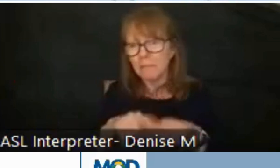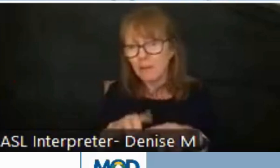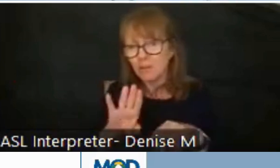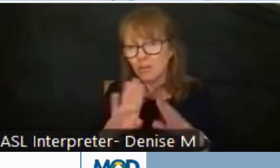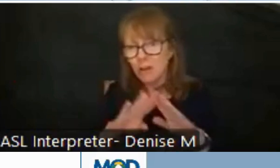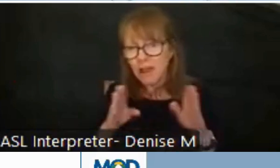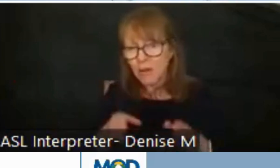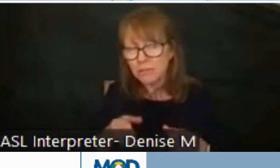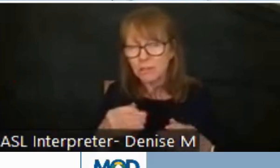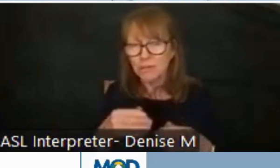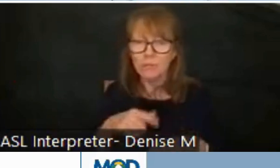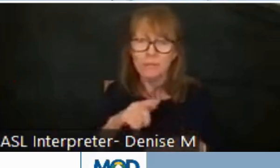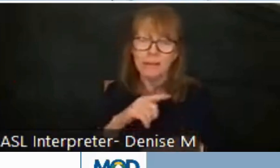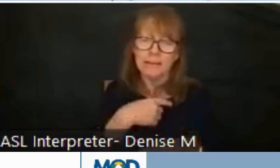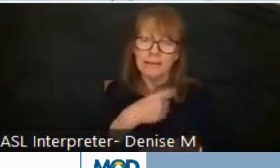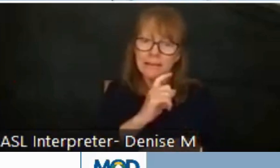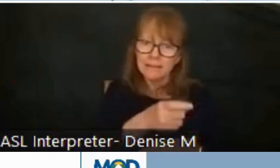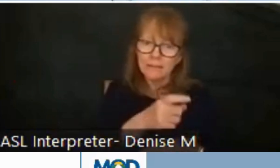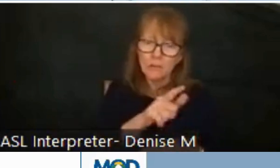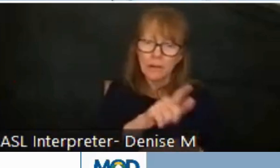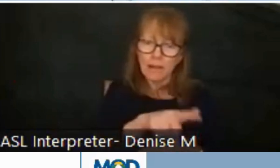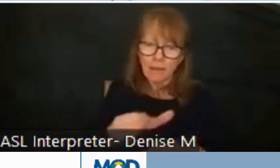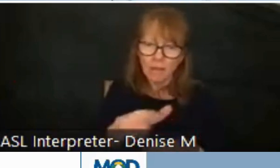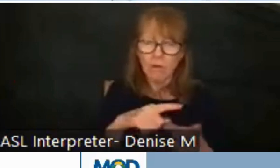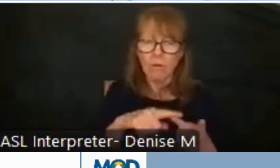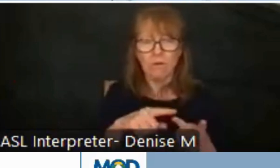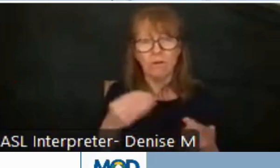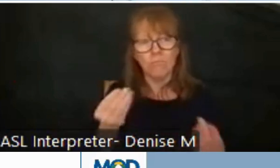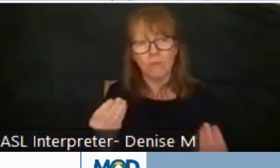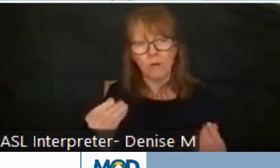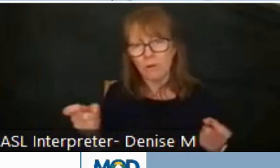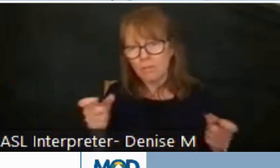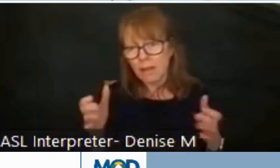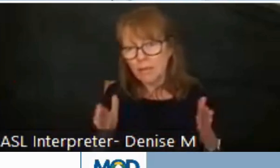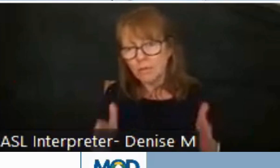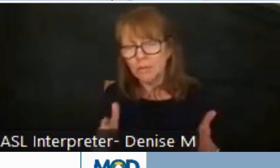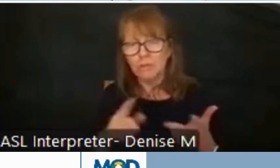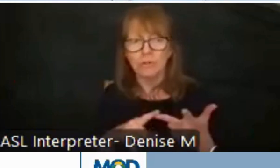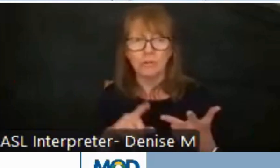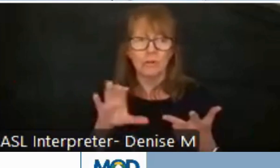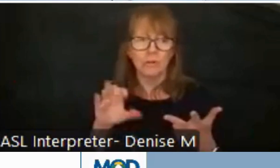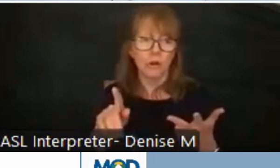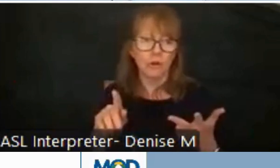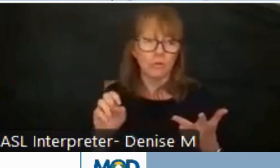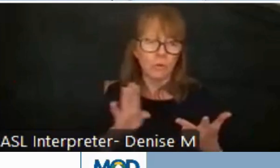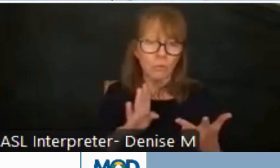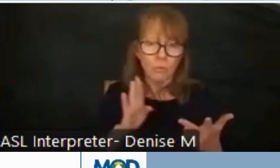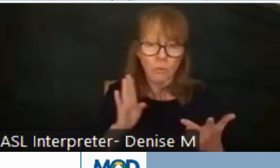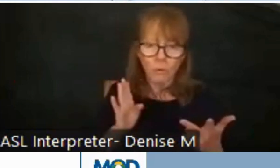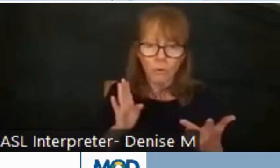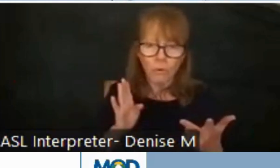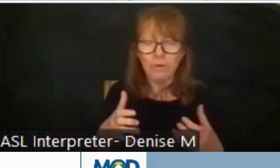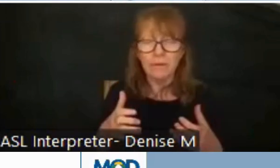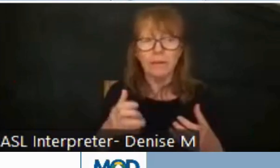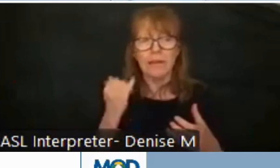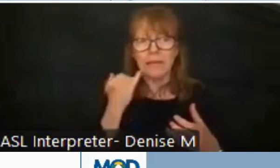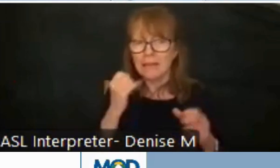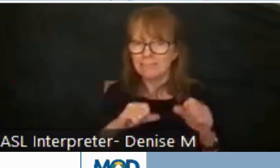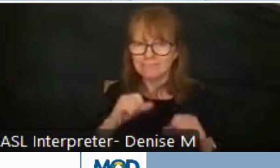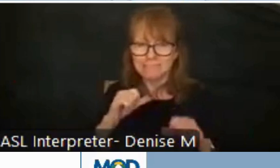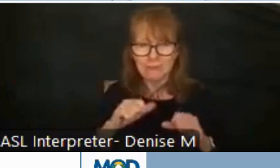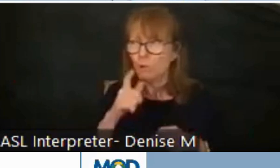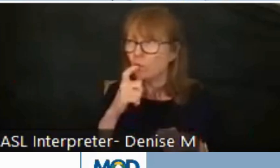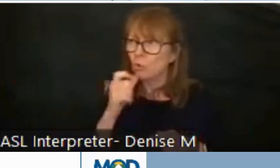your landlord, your property manager, or maybe a condo board. If you're not sure who to send it to, just